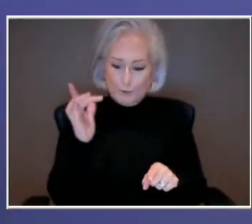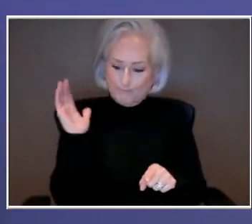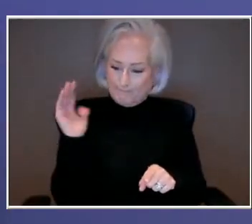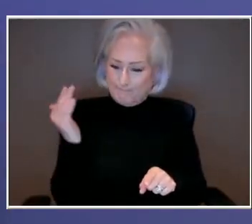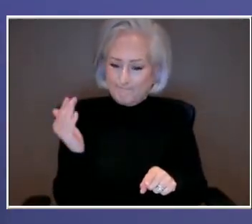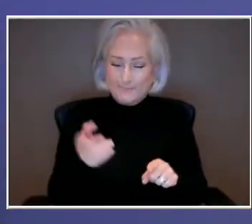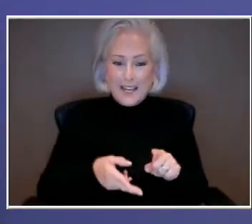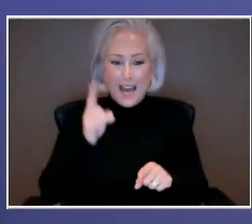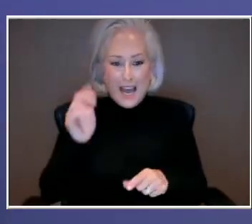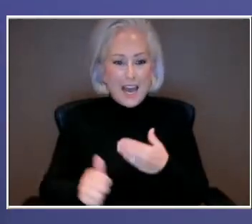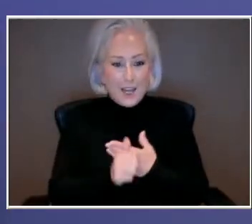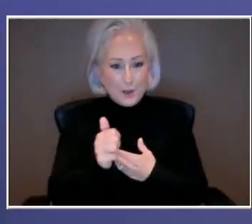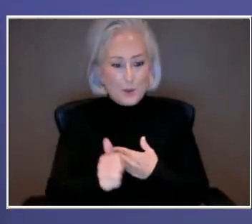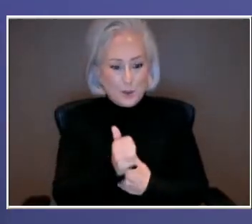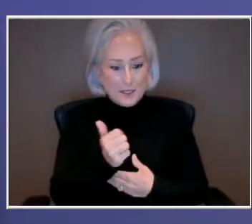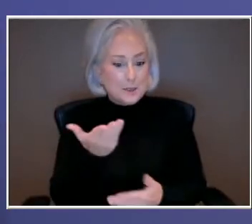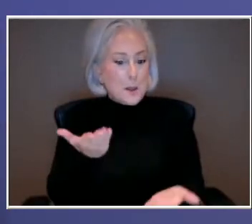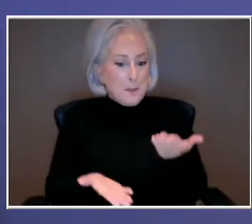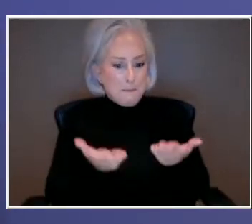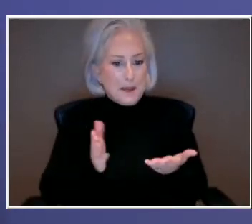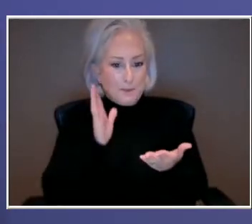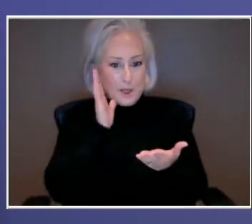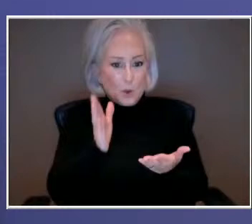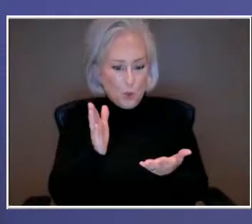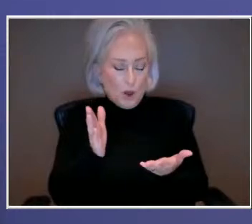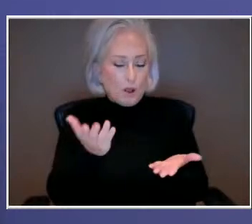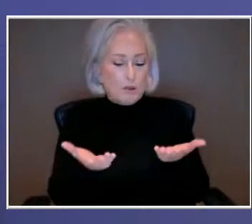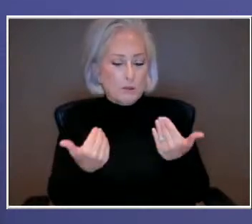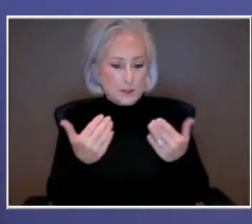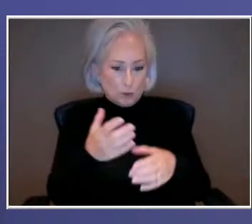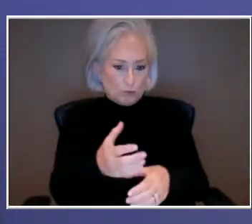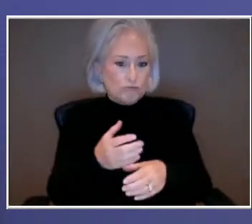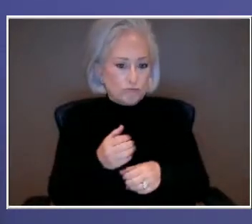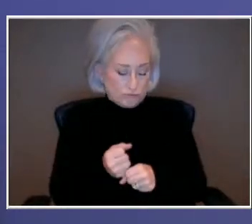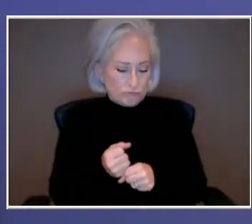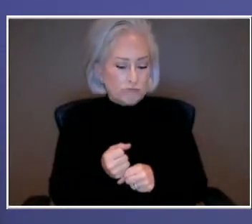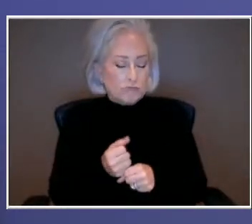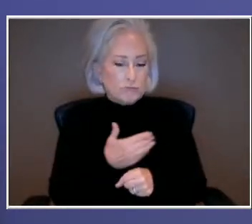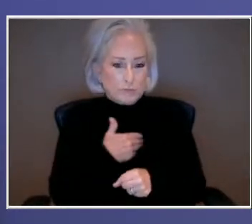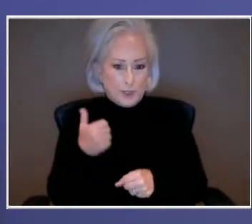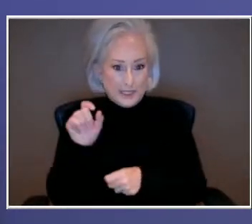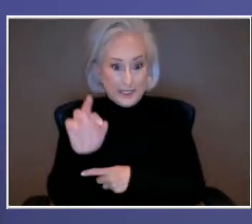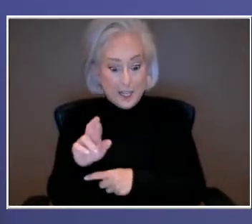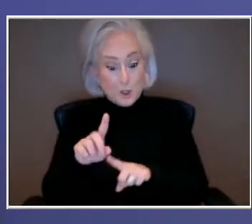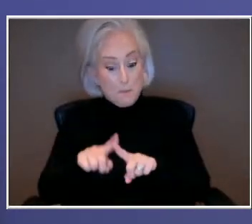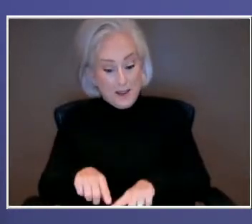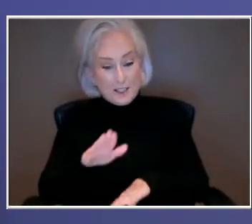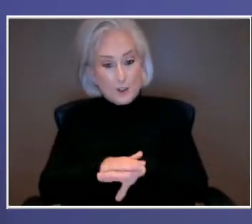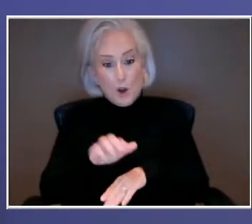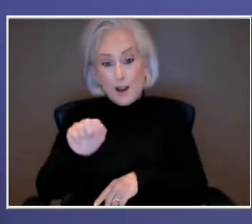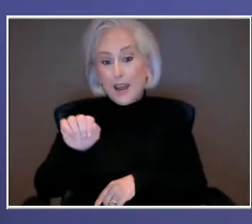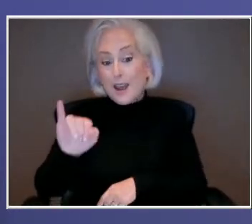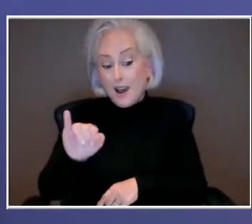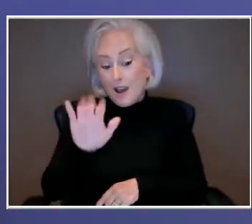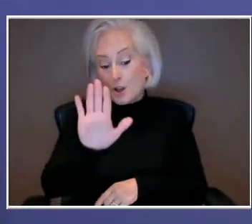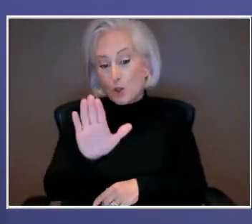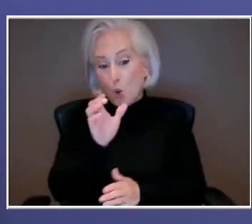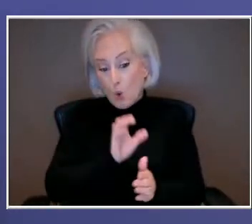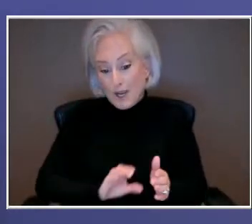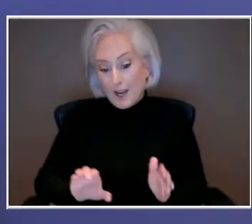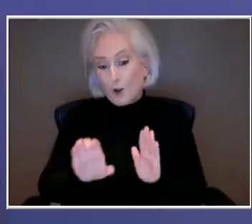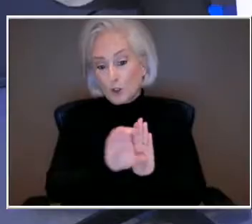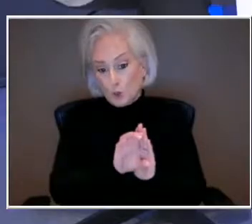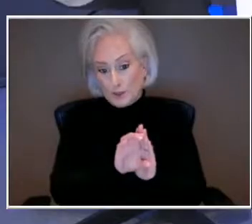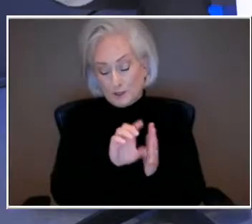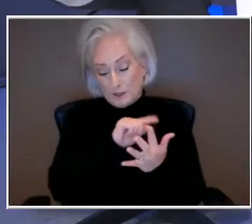risk indicates that you are at increased risk for breast cancer on the basis of AI characteristics and your mammogram. All